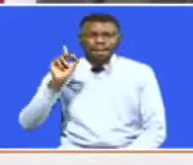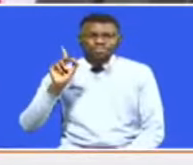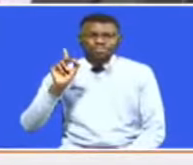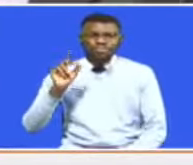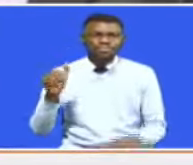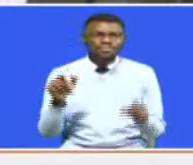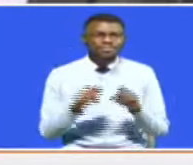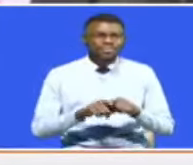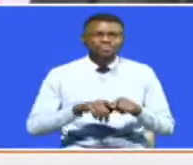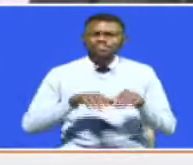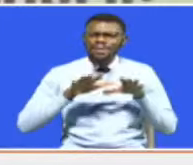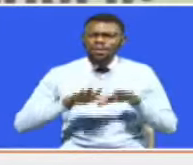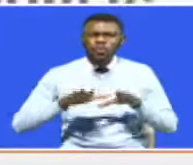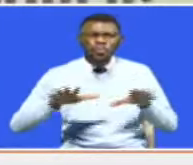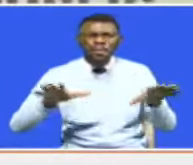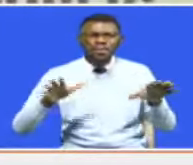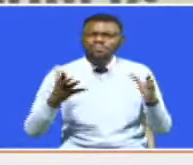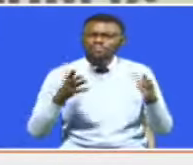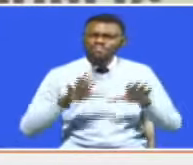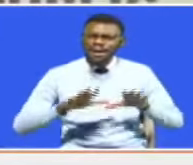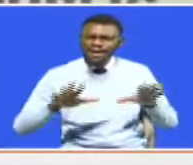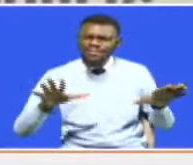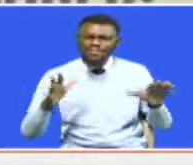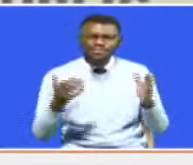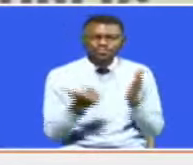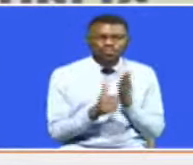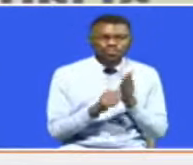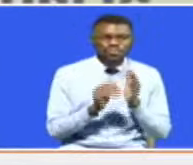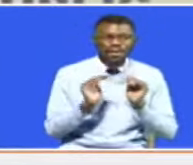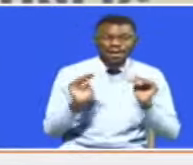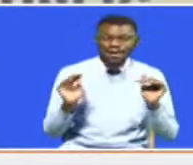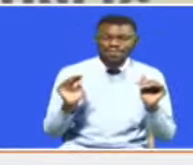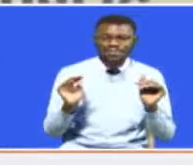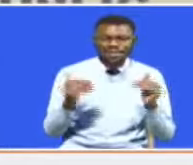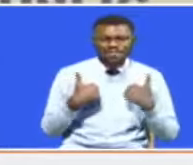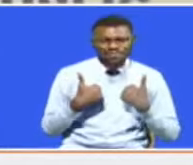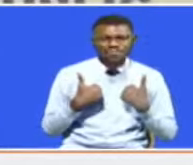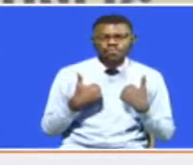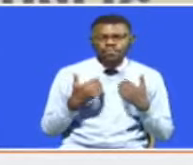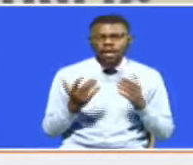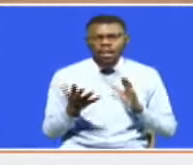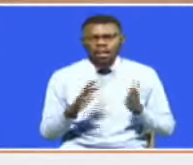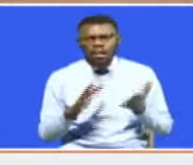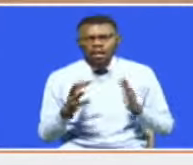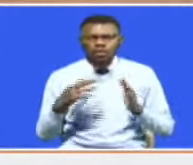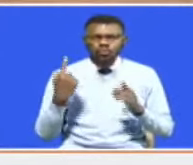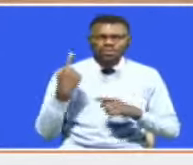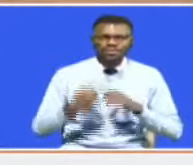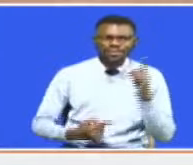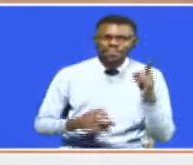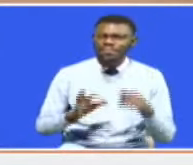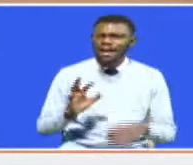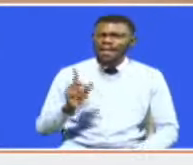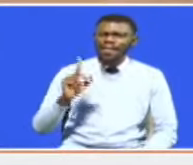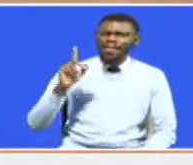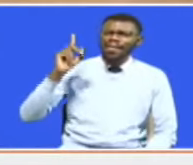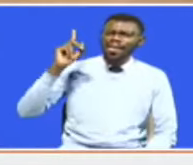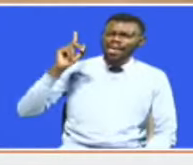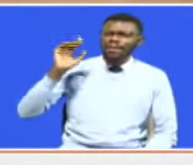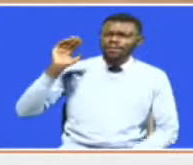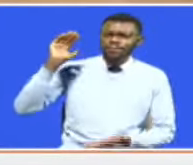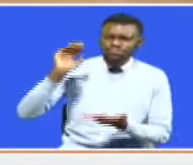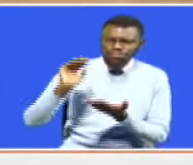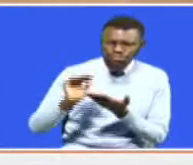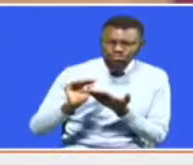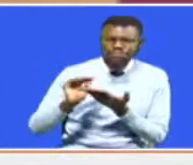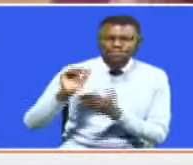and macroeconomic effects. It is documented therein that it will take nearly 2 years before the inflation rate stabilizes